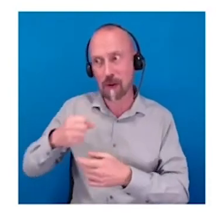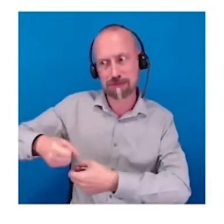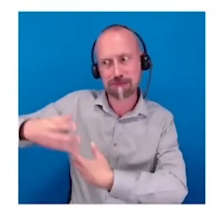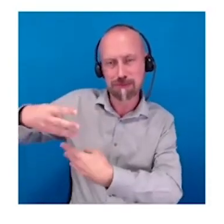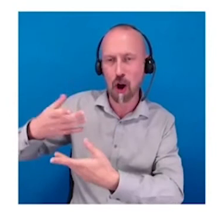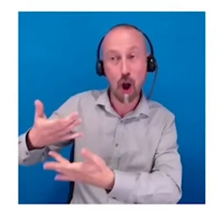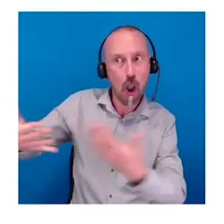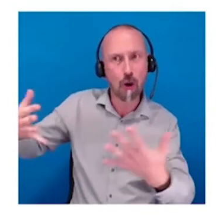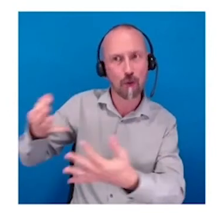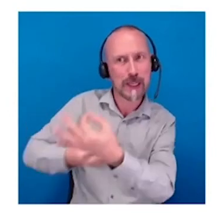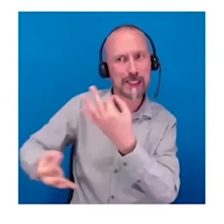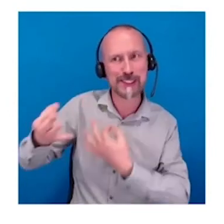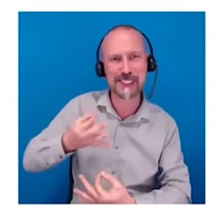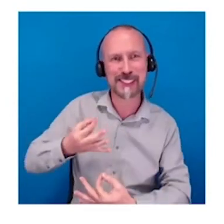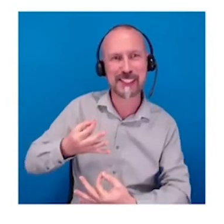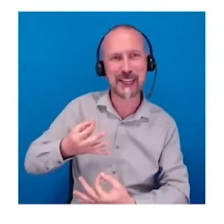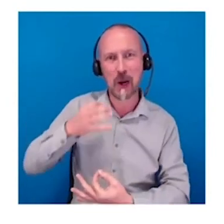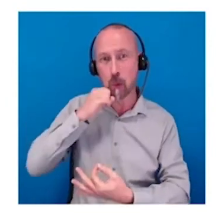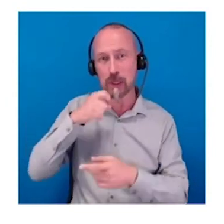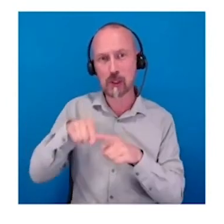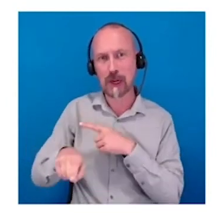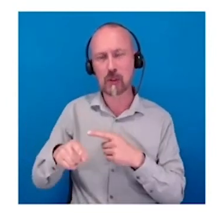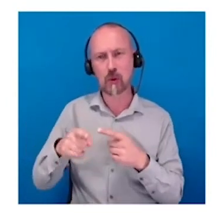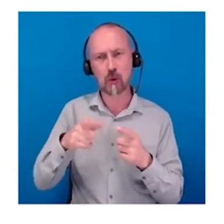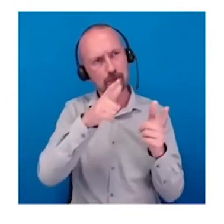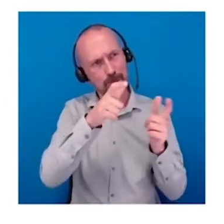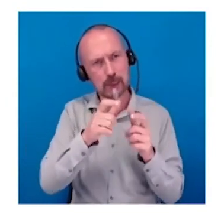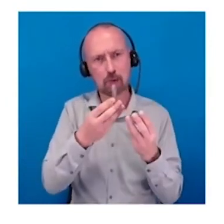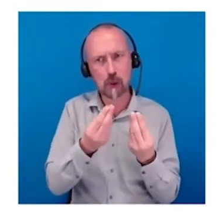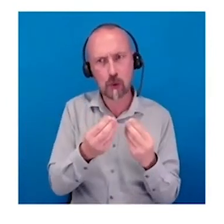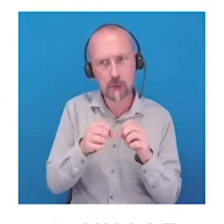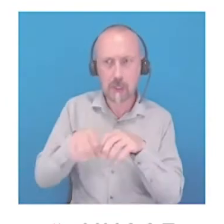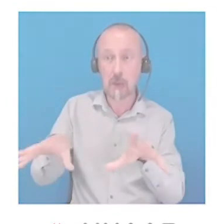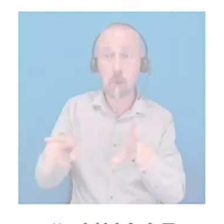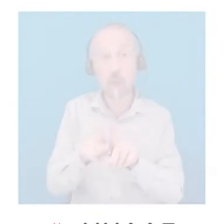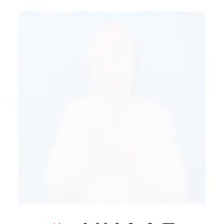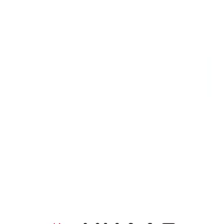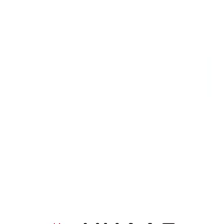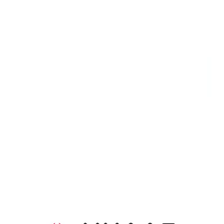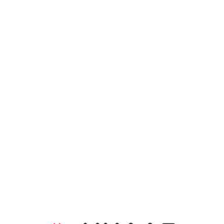We'll do our best to share the resources out, of course, but also get back to you with some questions. So thank you very much, Alex.